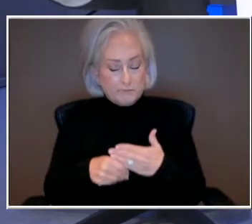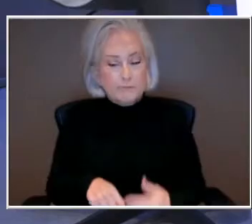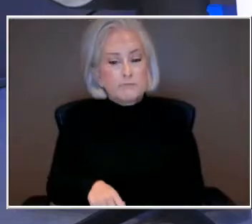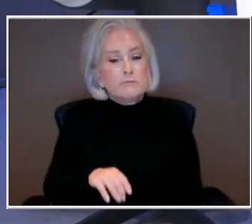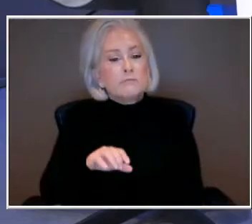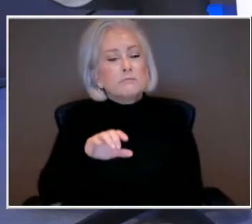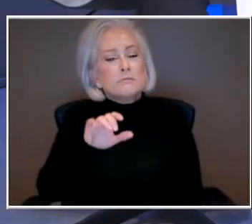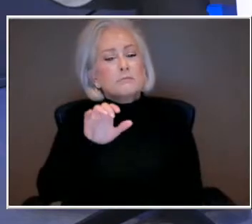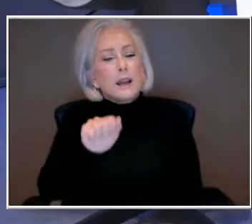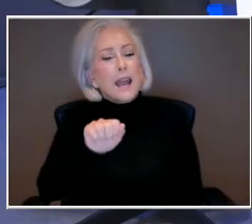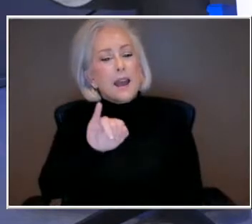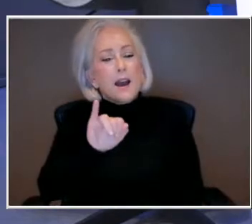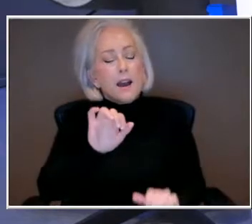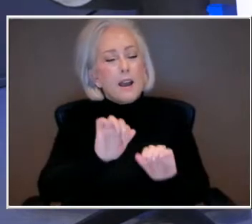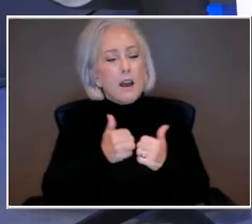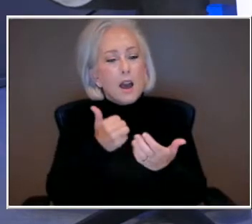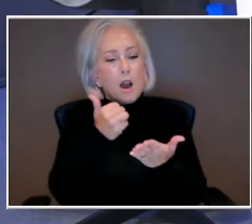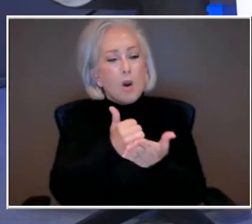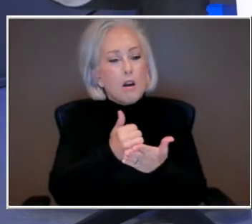patients?